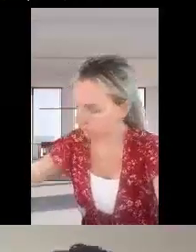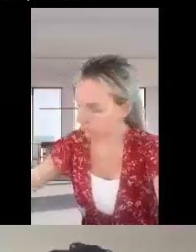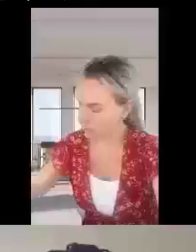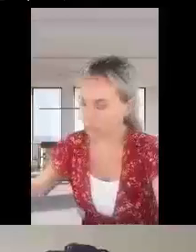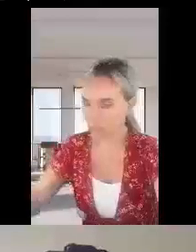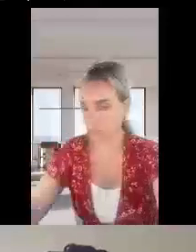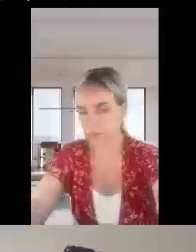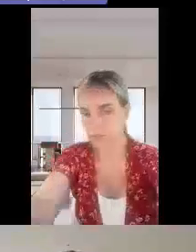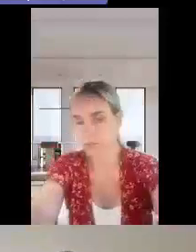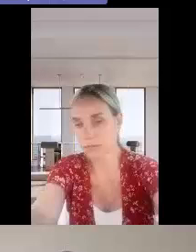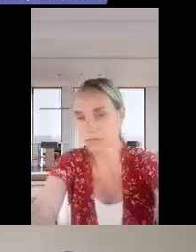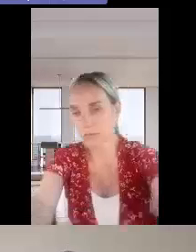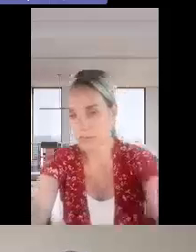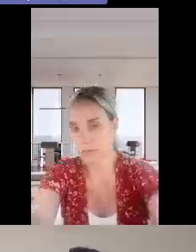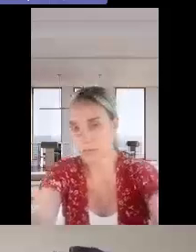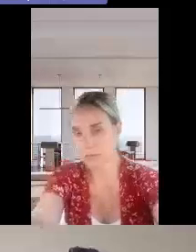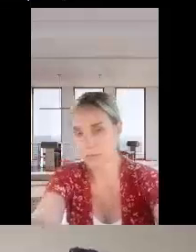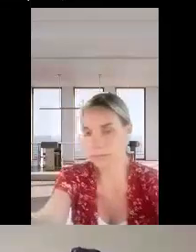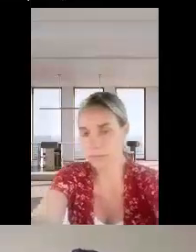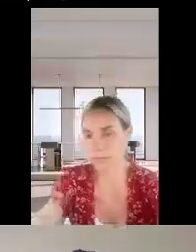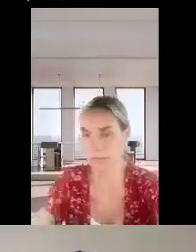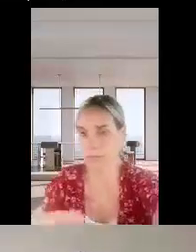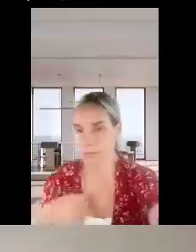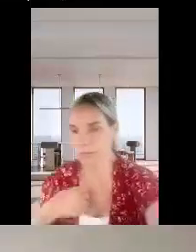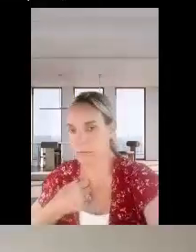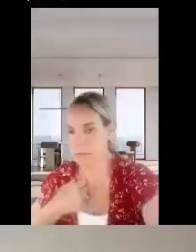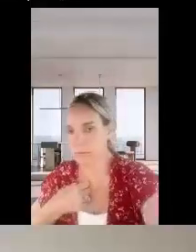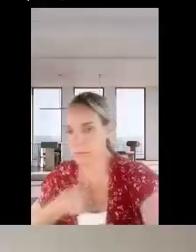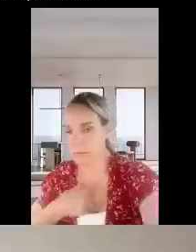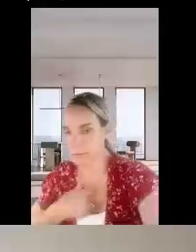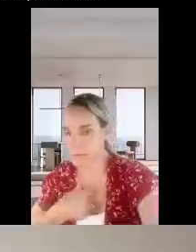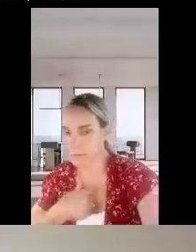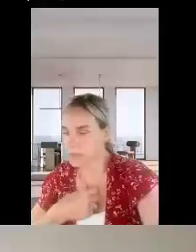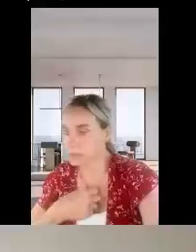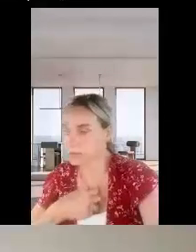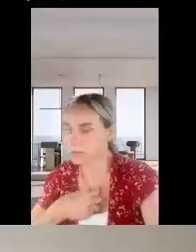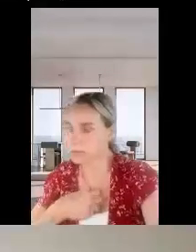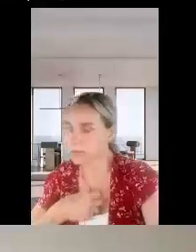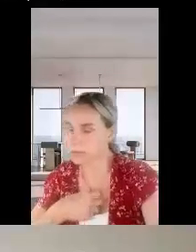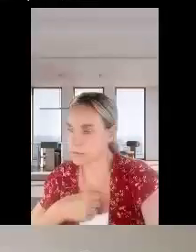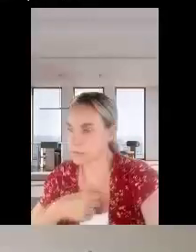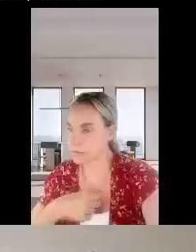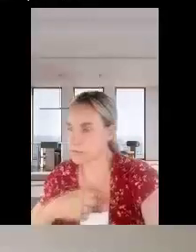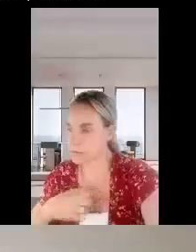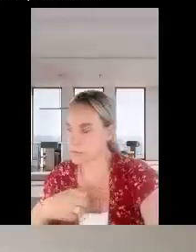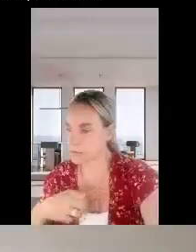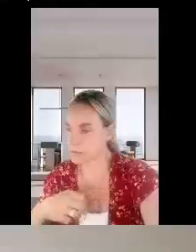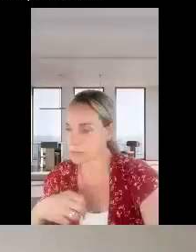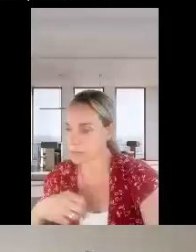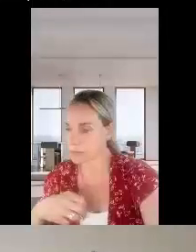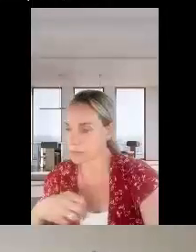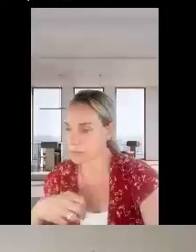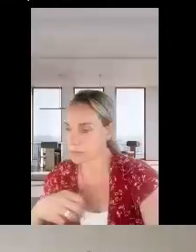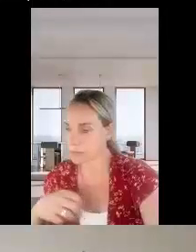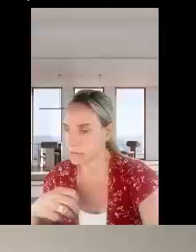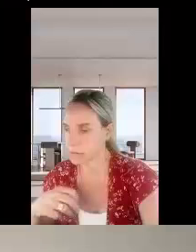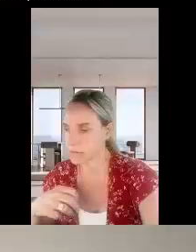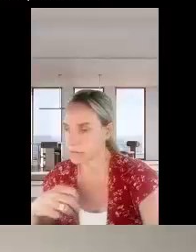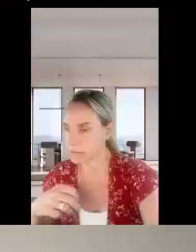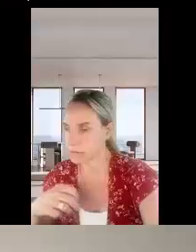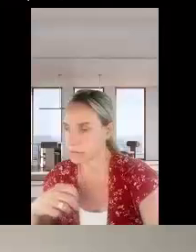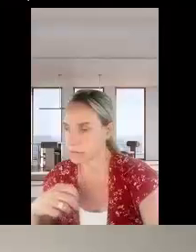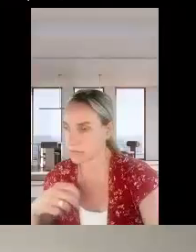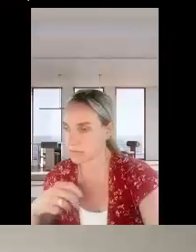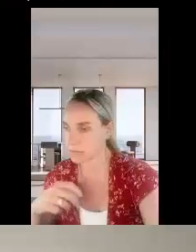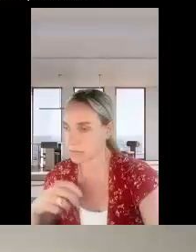1107. Please do. Okay. So with this specific role,